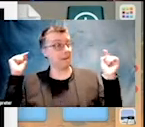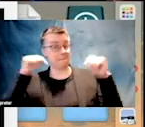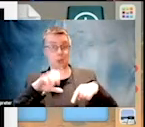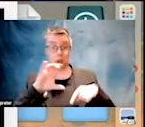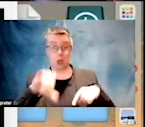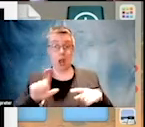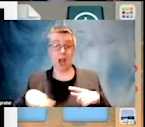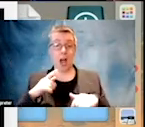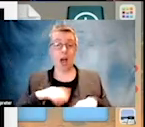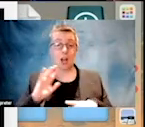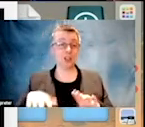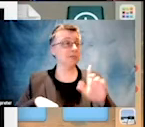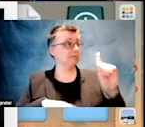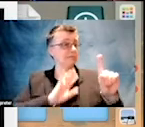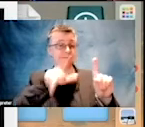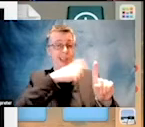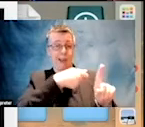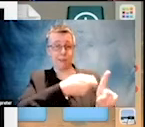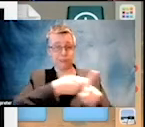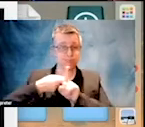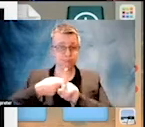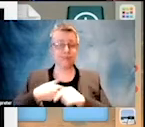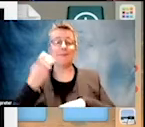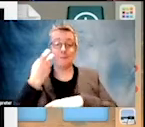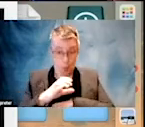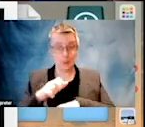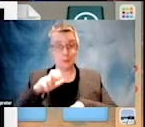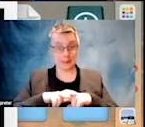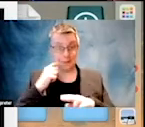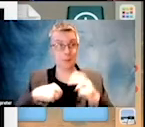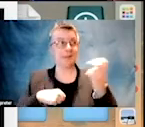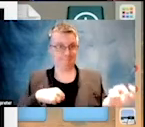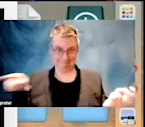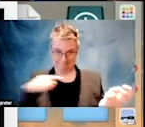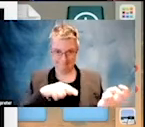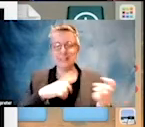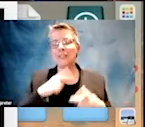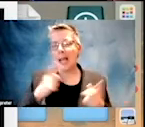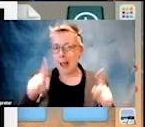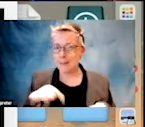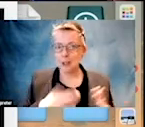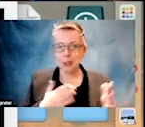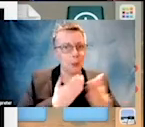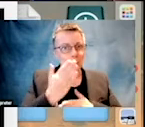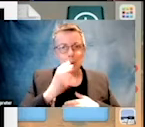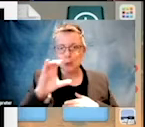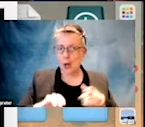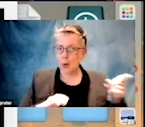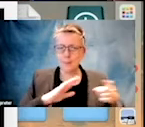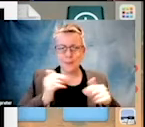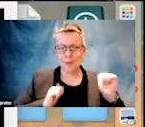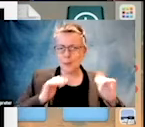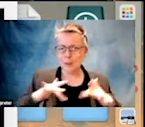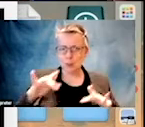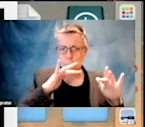throw a net over them, drag them in my studio and make them sit for me. So Liz was coming through on a, uh, on a performance